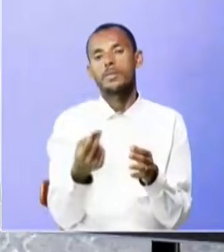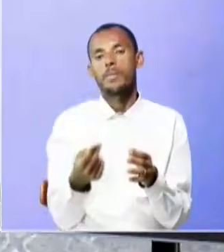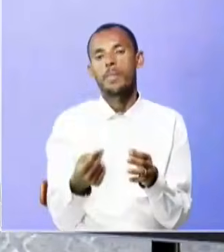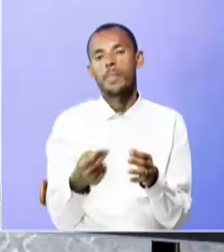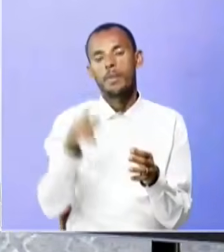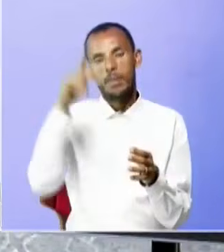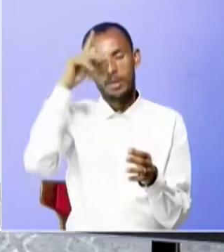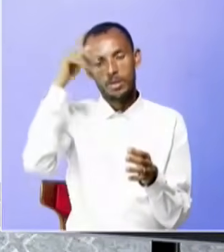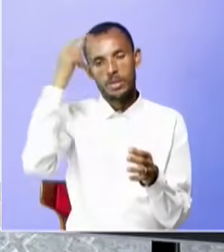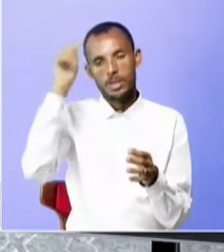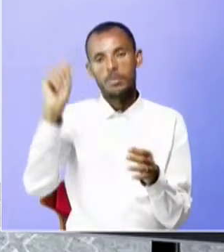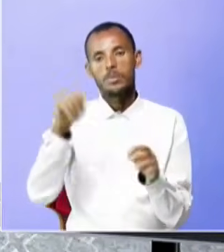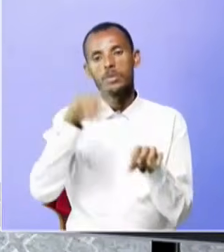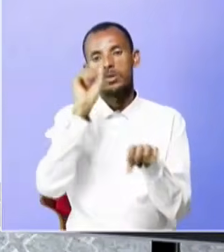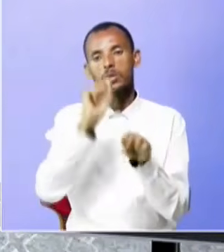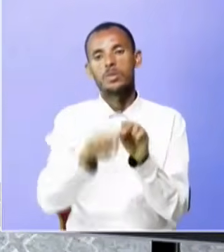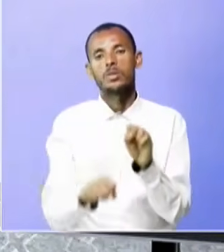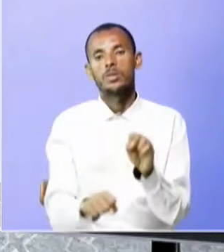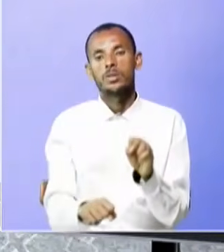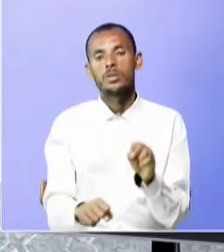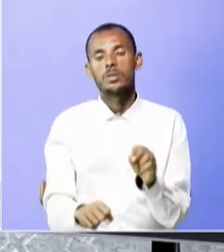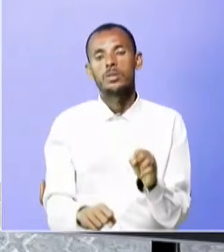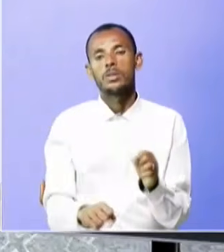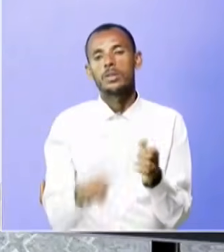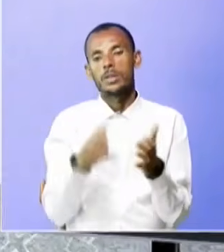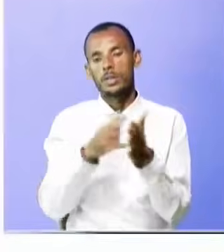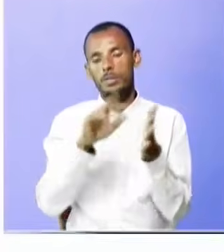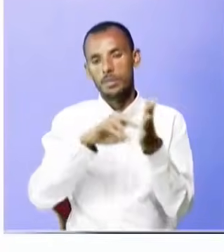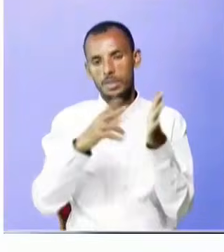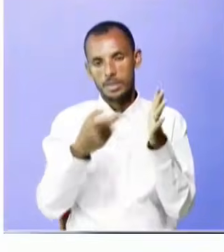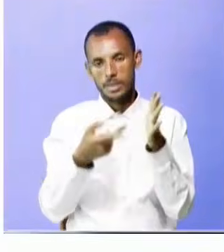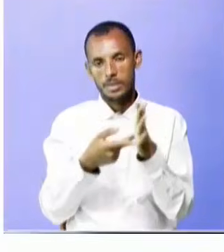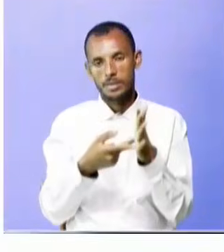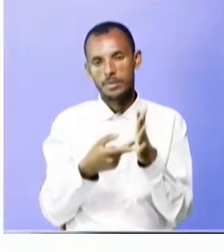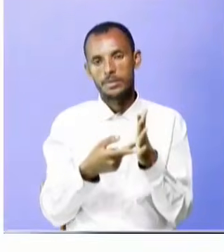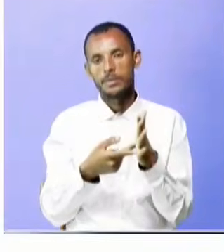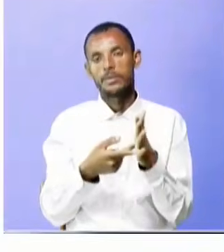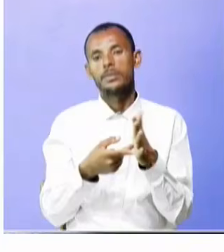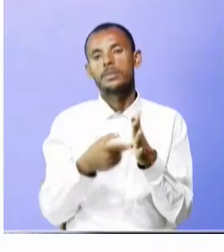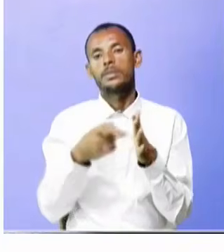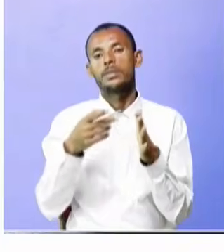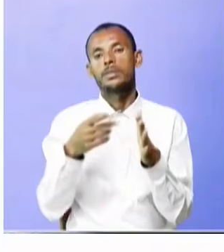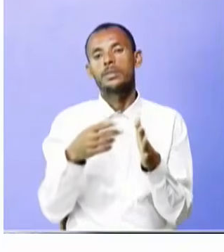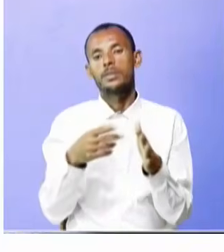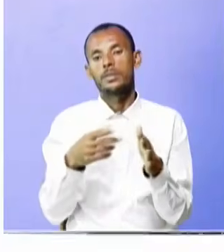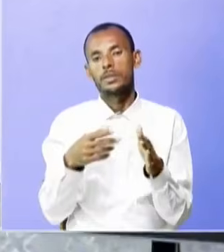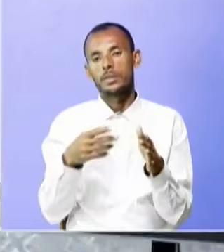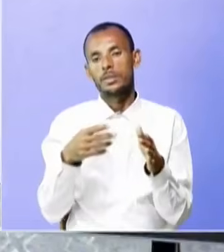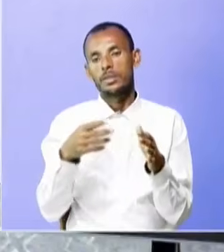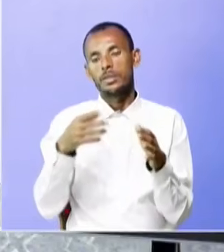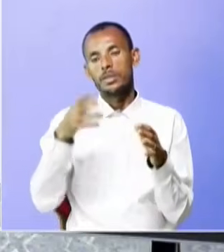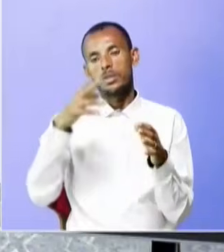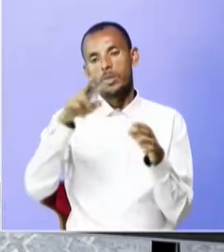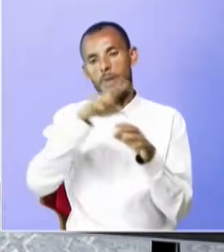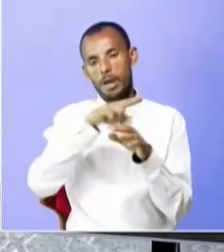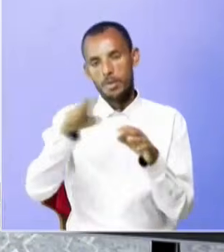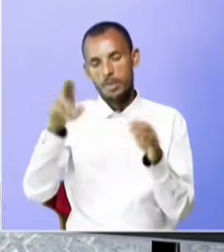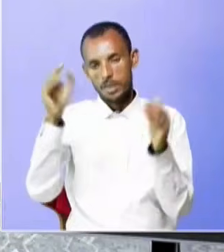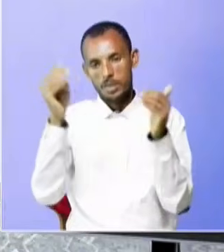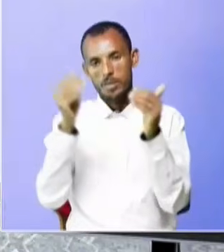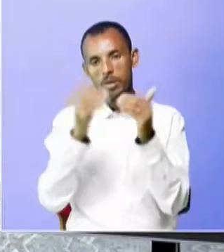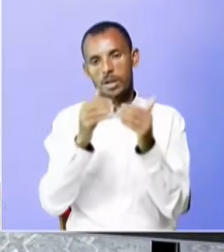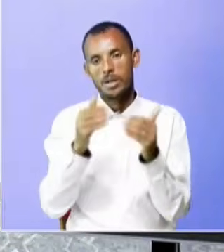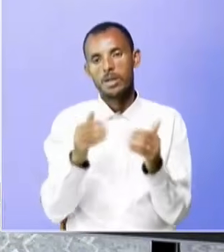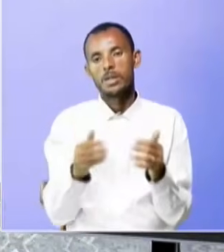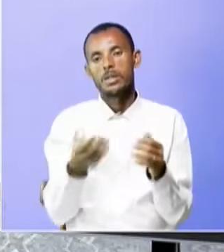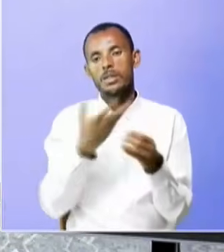theorem. So Pythagoras theorem tells us the square of the hypotenuse is equal to the